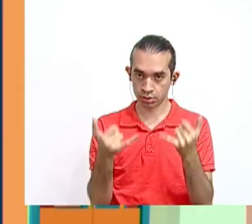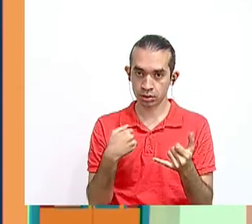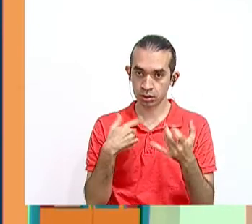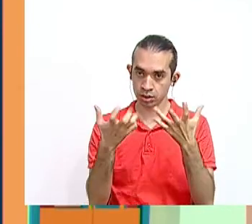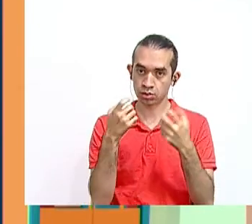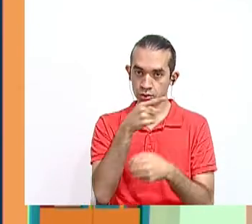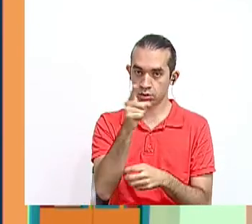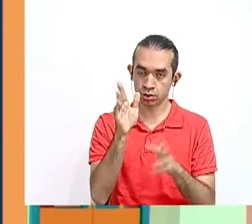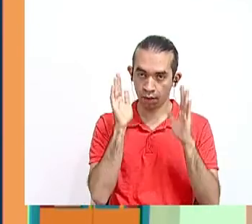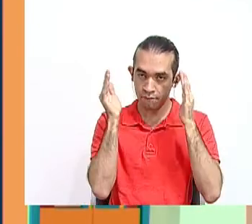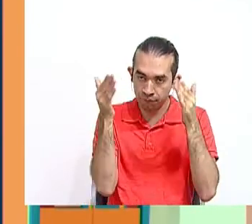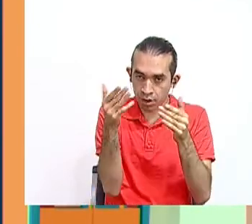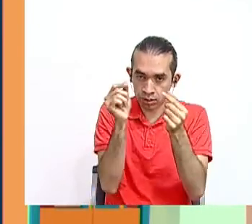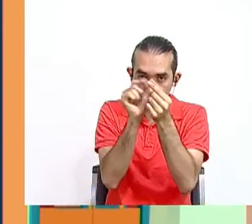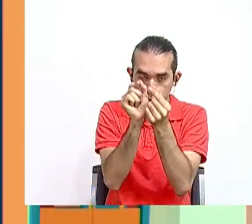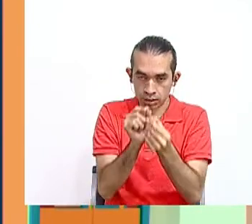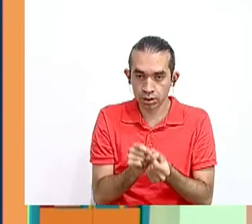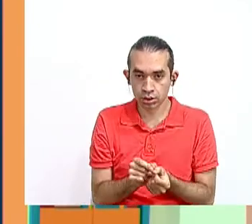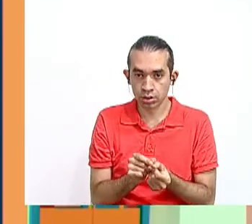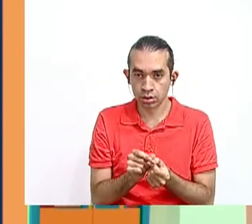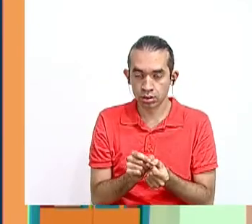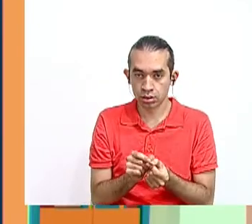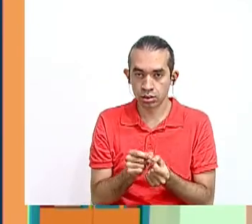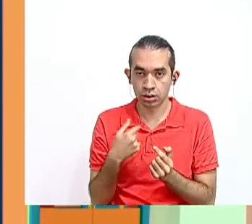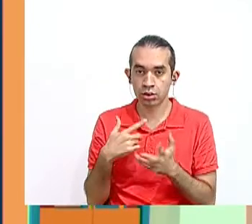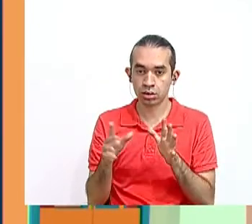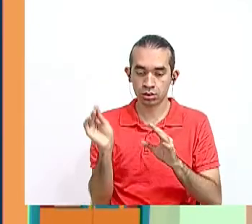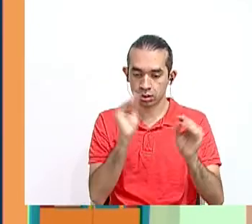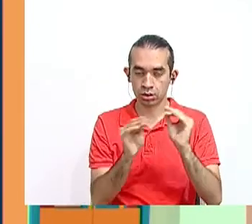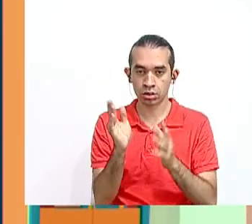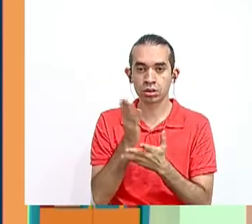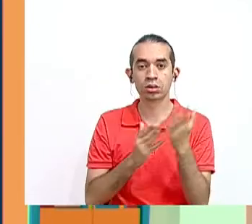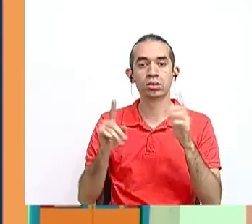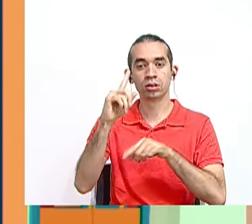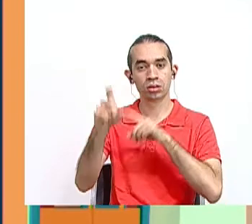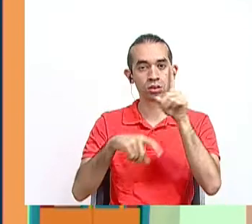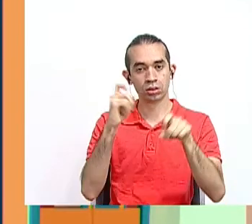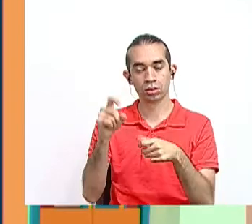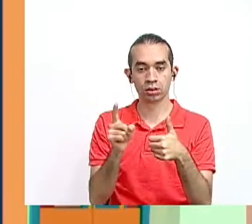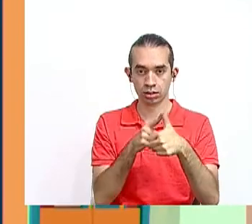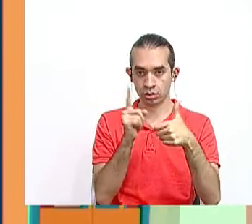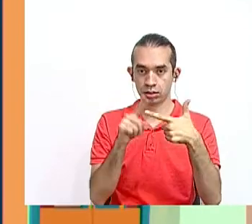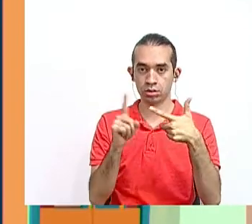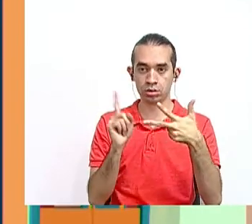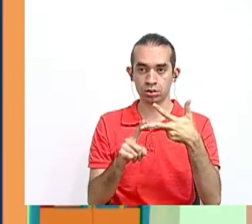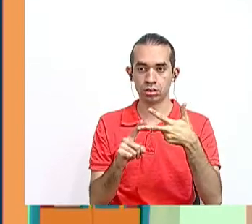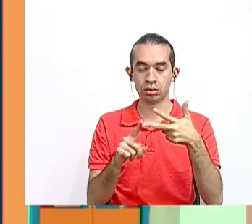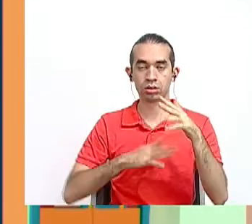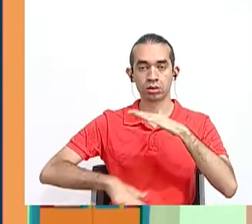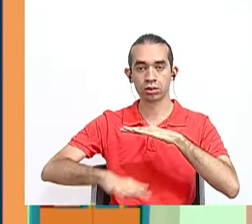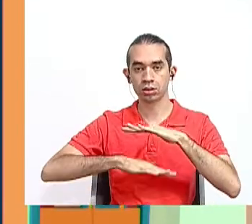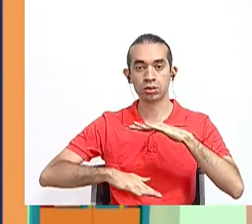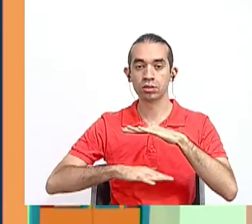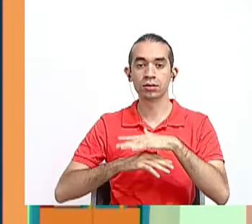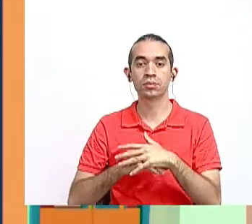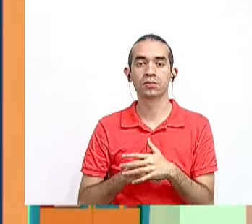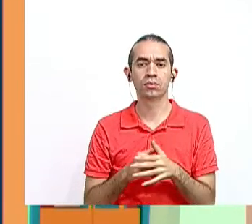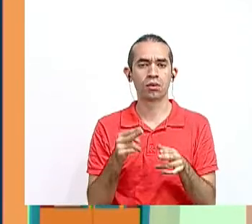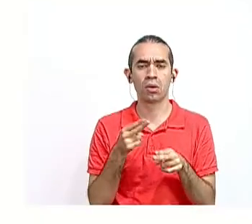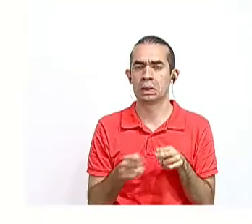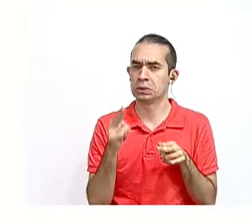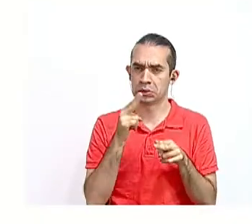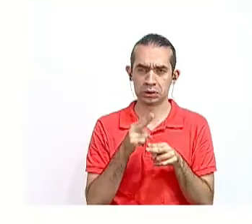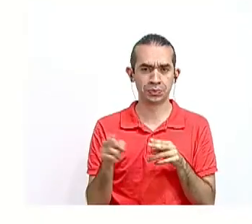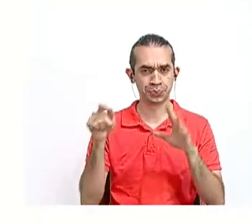you to focus on specific details. And I have prepared some questions for you. 3 basic questions, because this is a very short